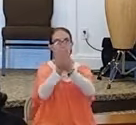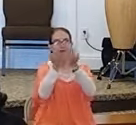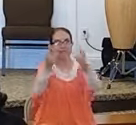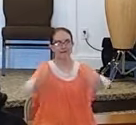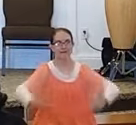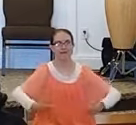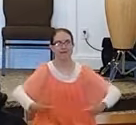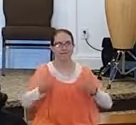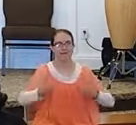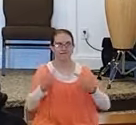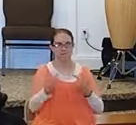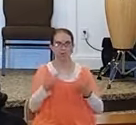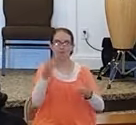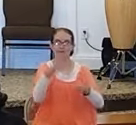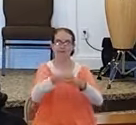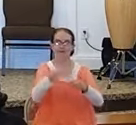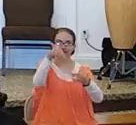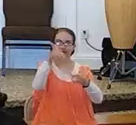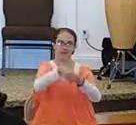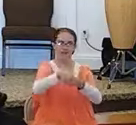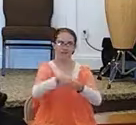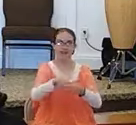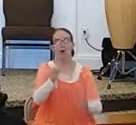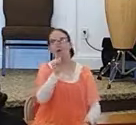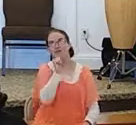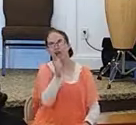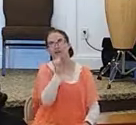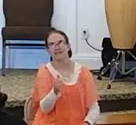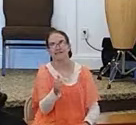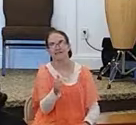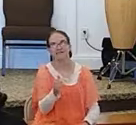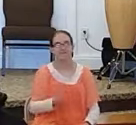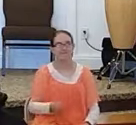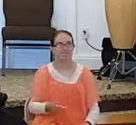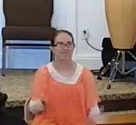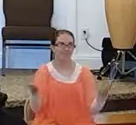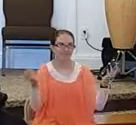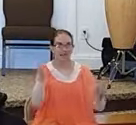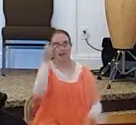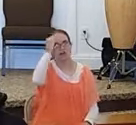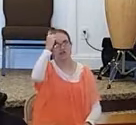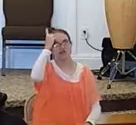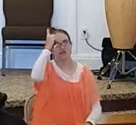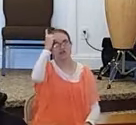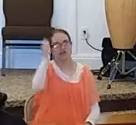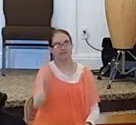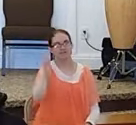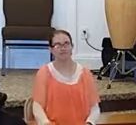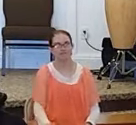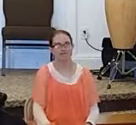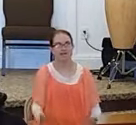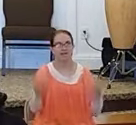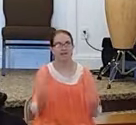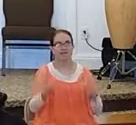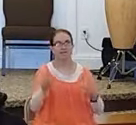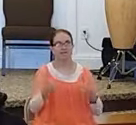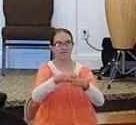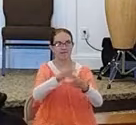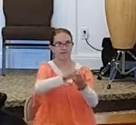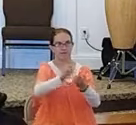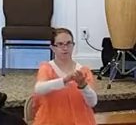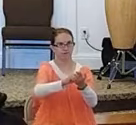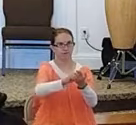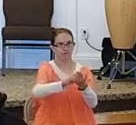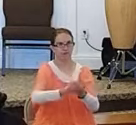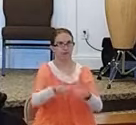book of life, whether your name is written there or not. Amen. Well, you understand. Amen. You've got to have your name written